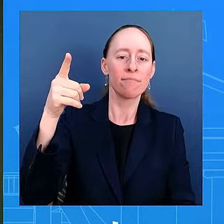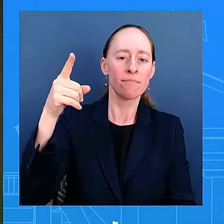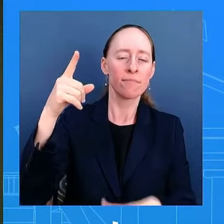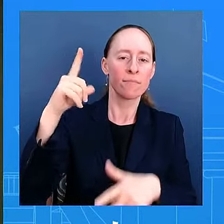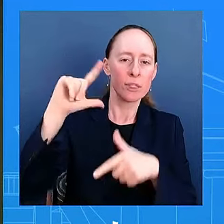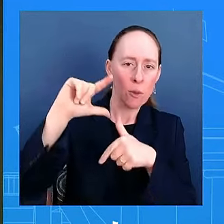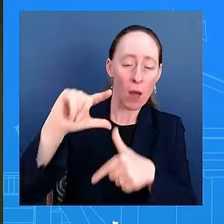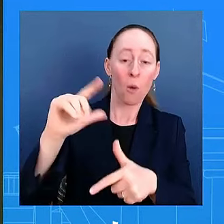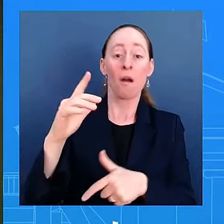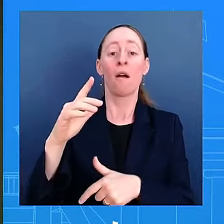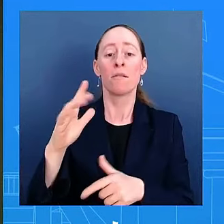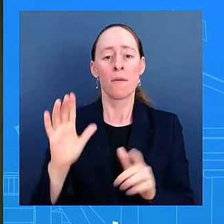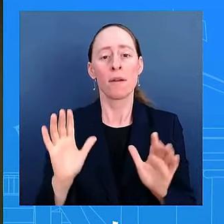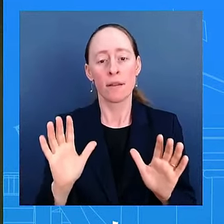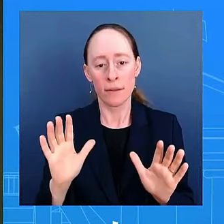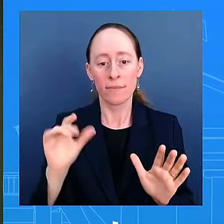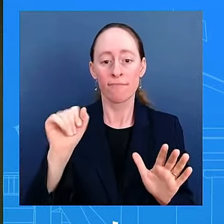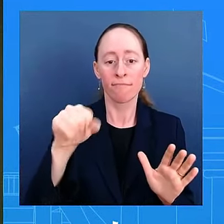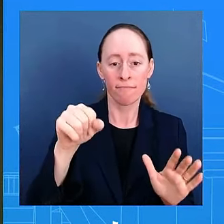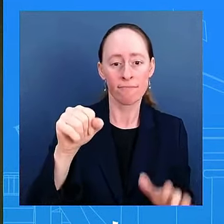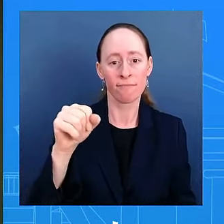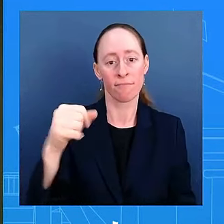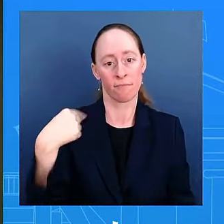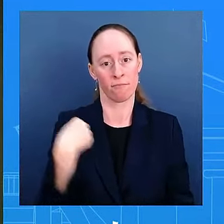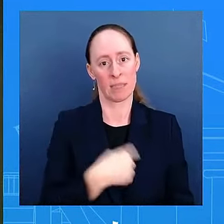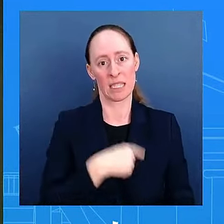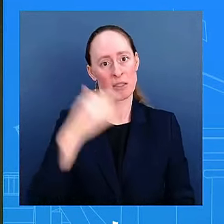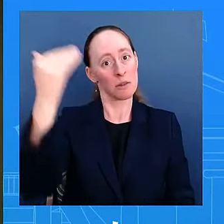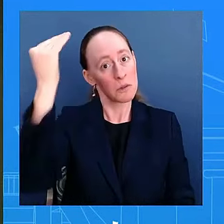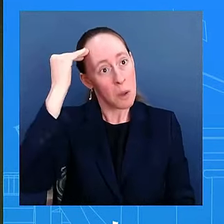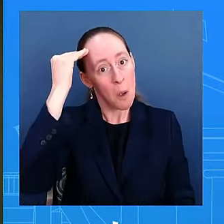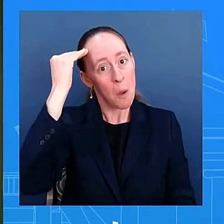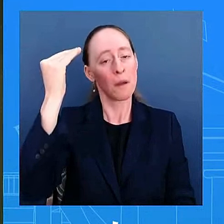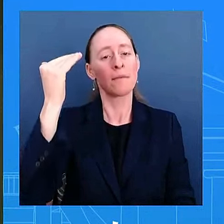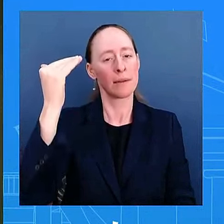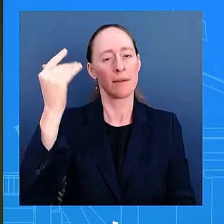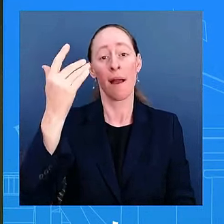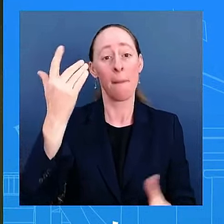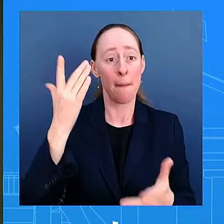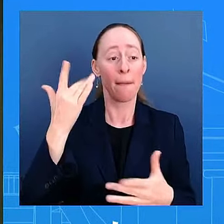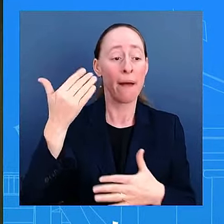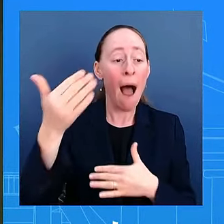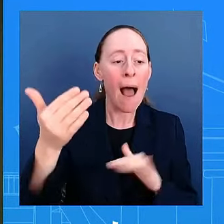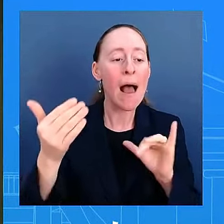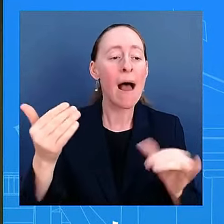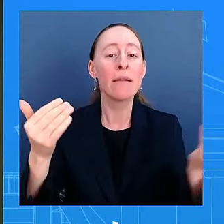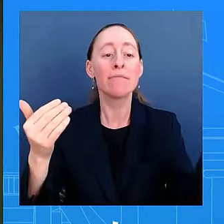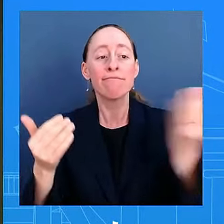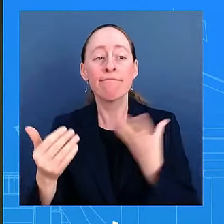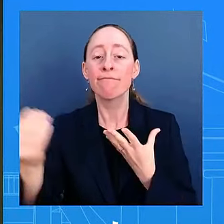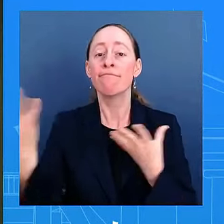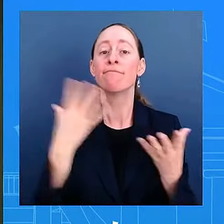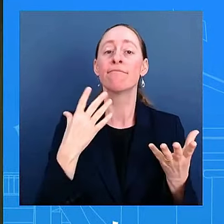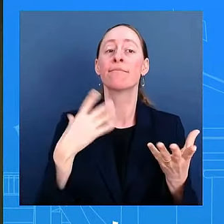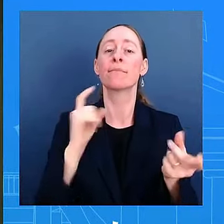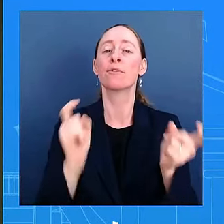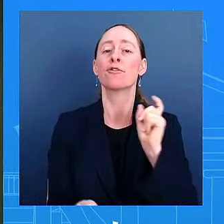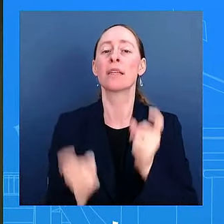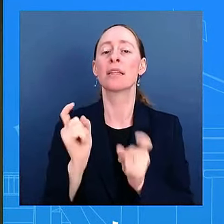to that because of the fluidity of the situation and how nascent it